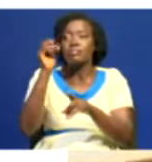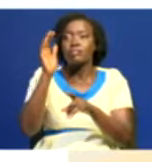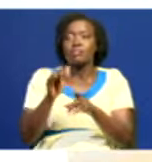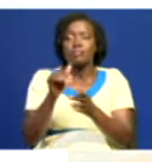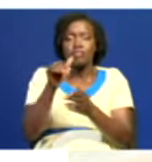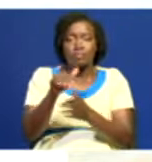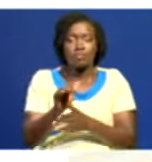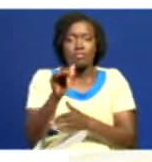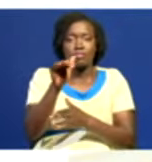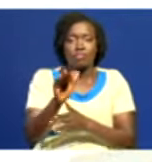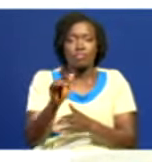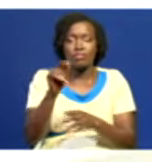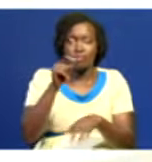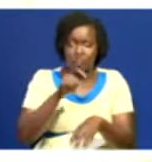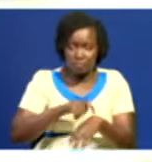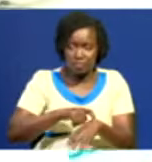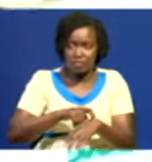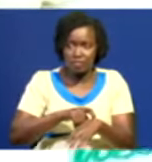trees